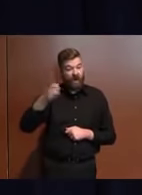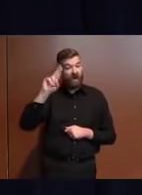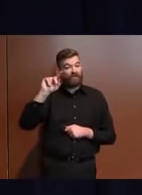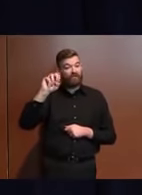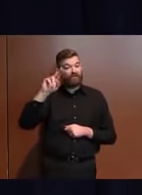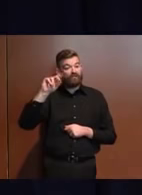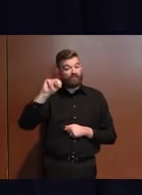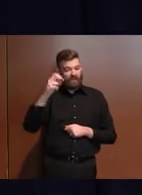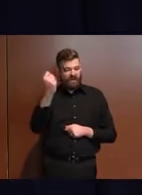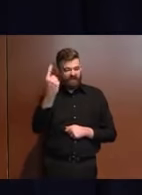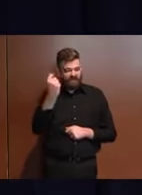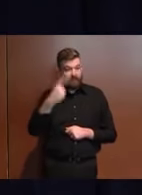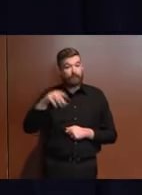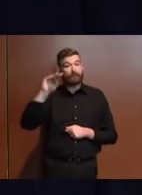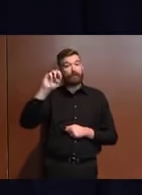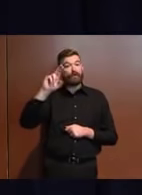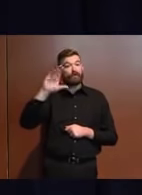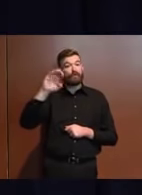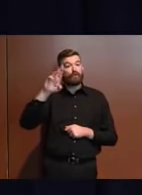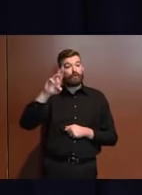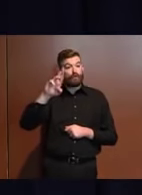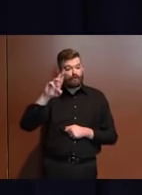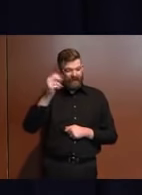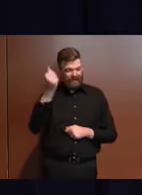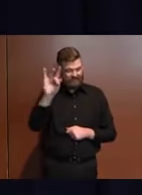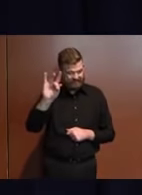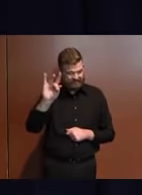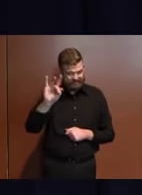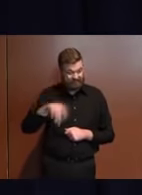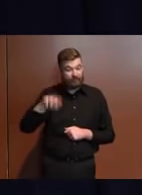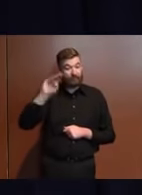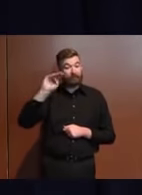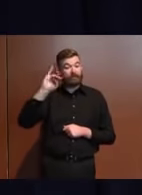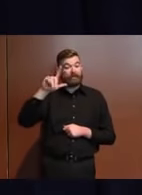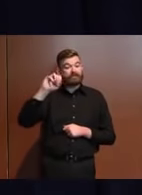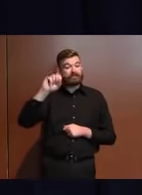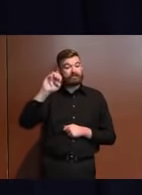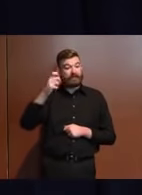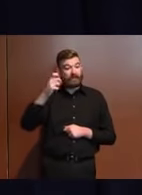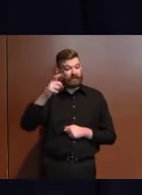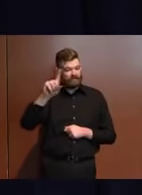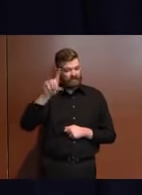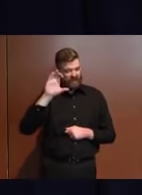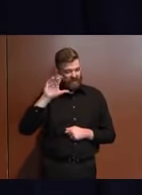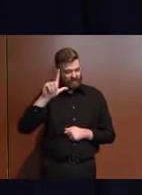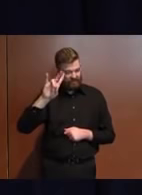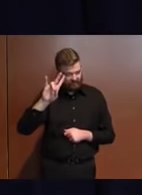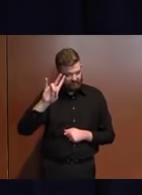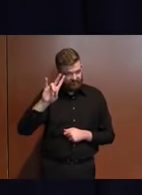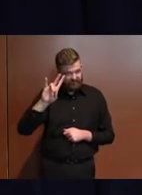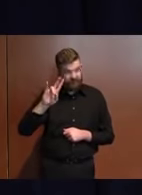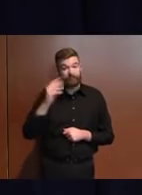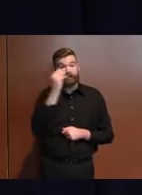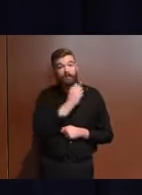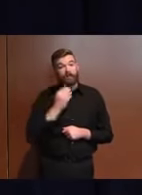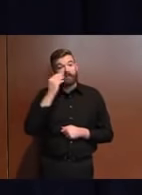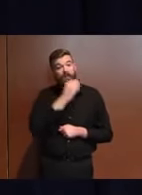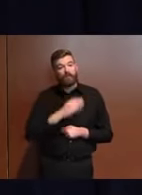11, Mercer 18, Middlesex 127,